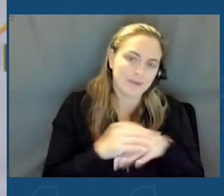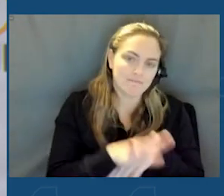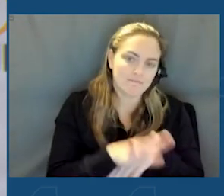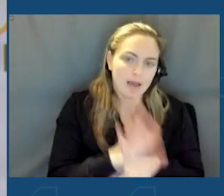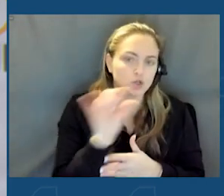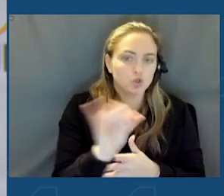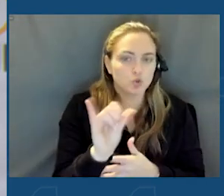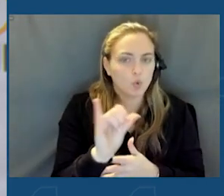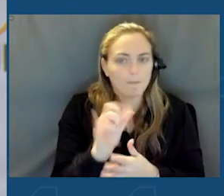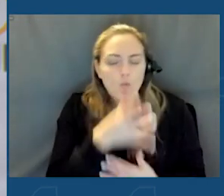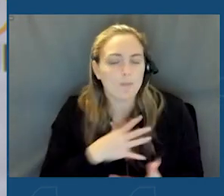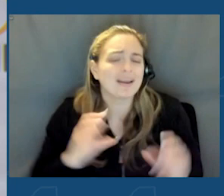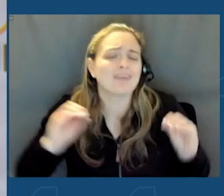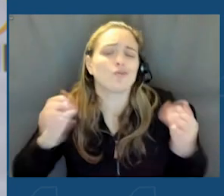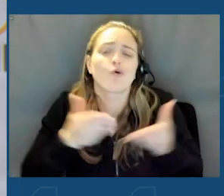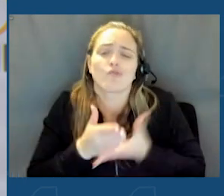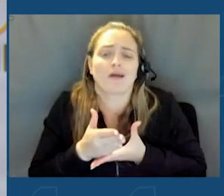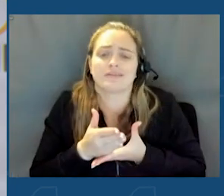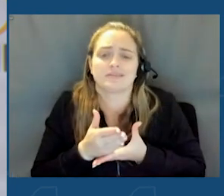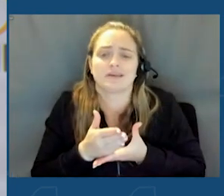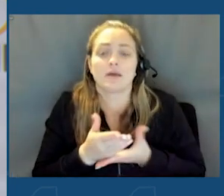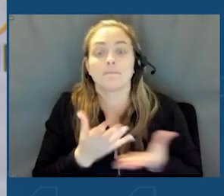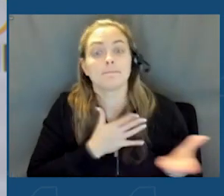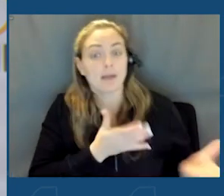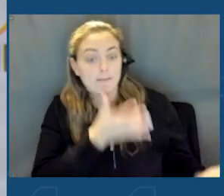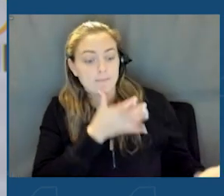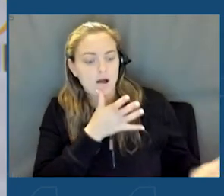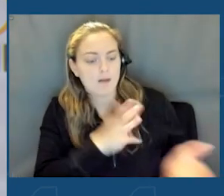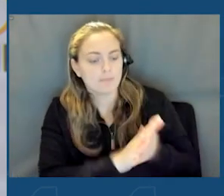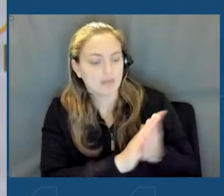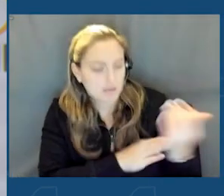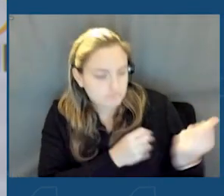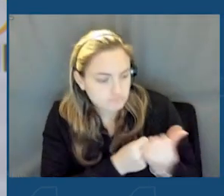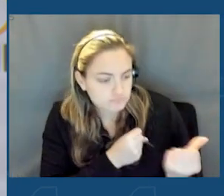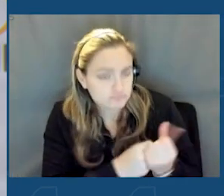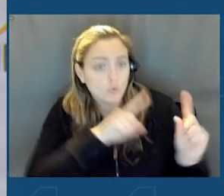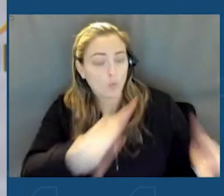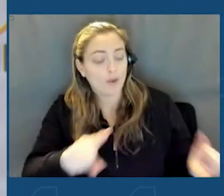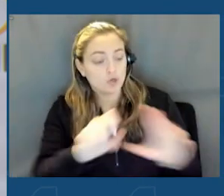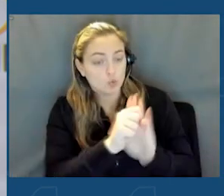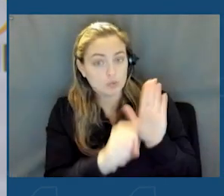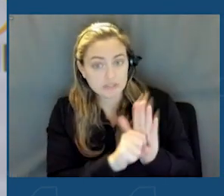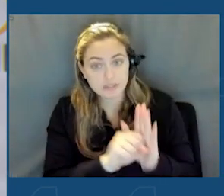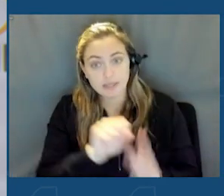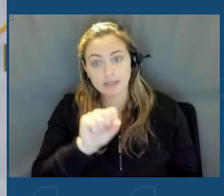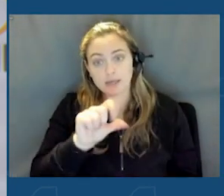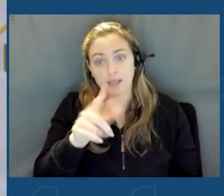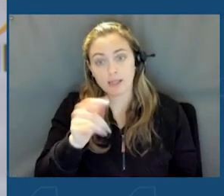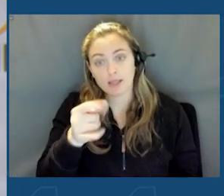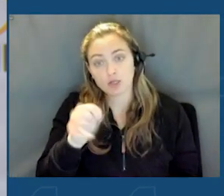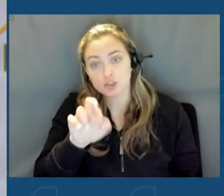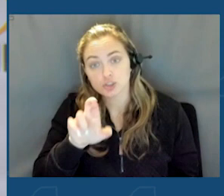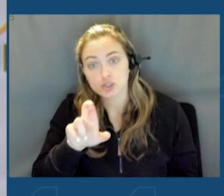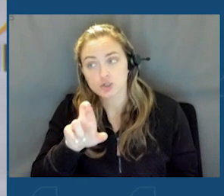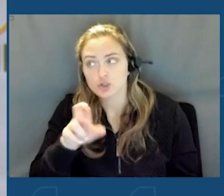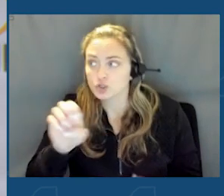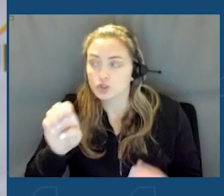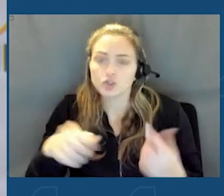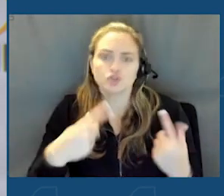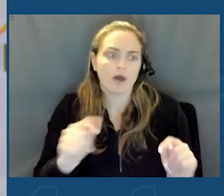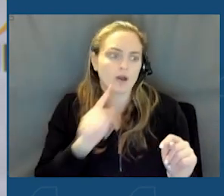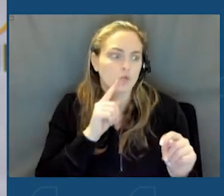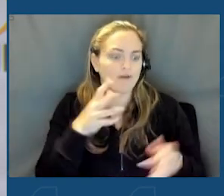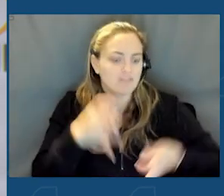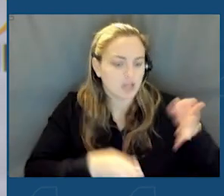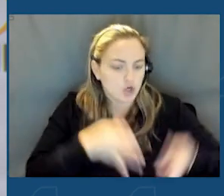no rights. My mother became an advocate, a champion. She went to our state legislature, tried to get hearings. She had hearings held in Buffalo.